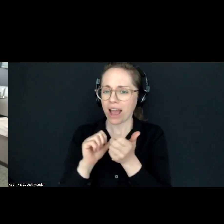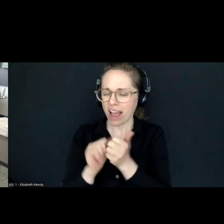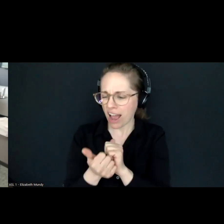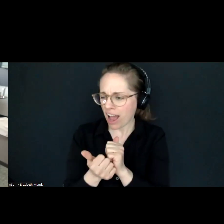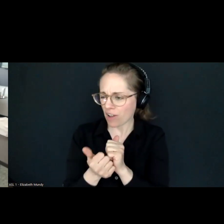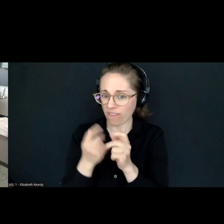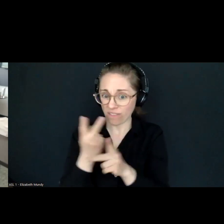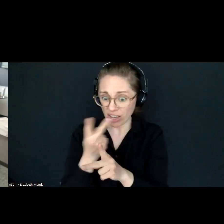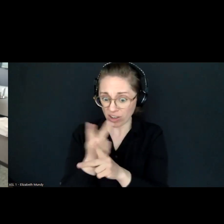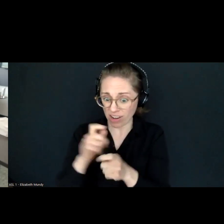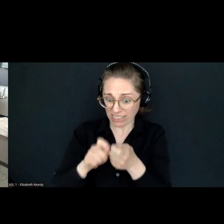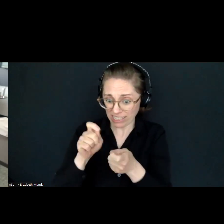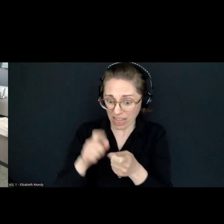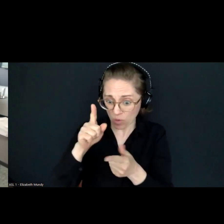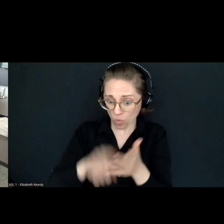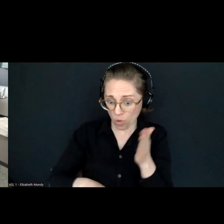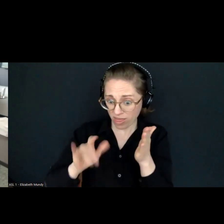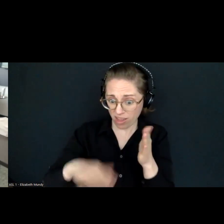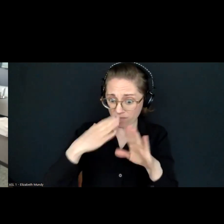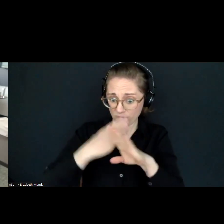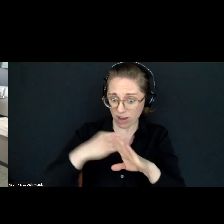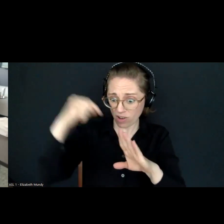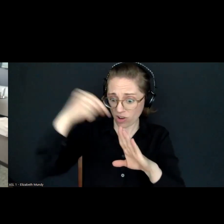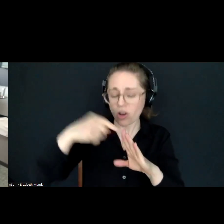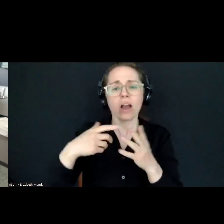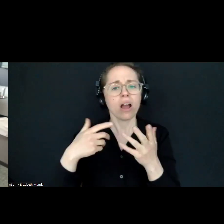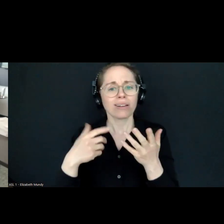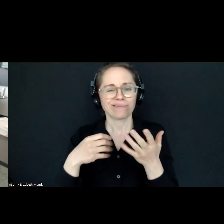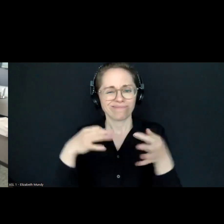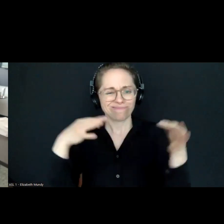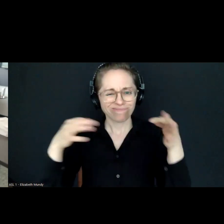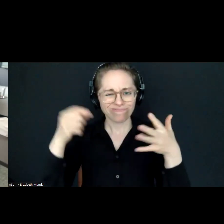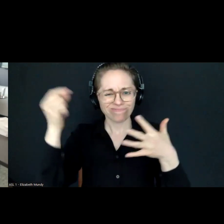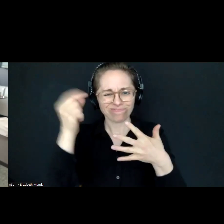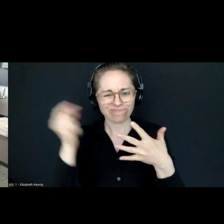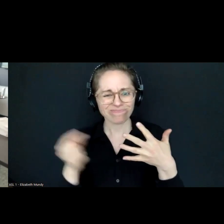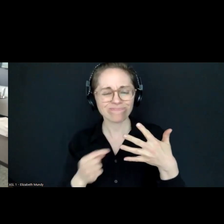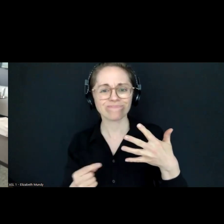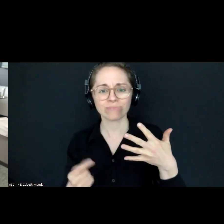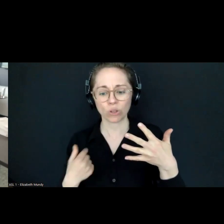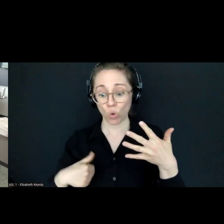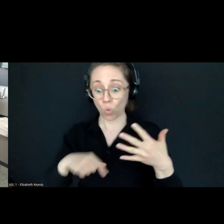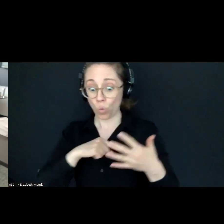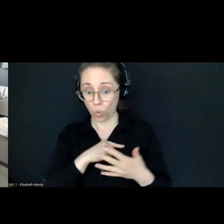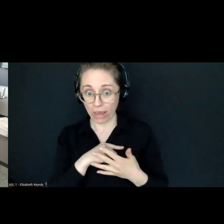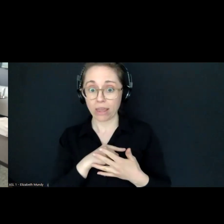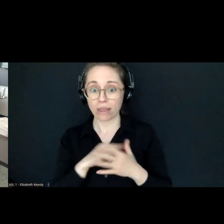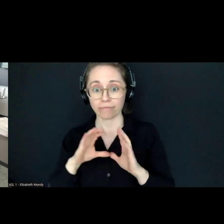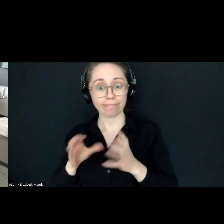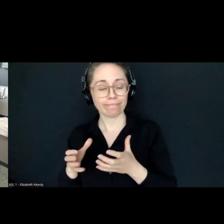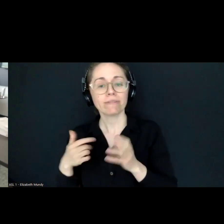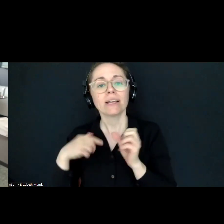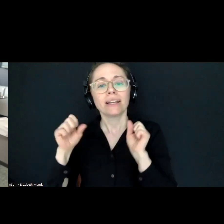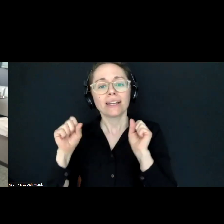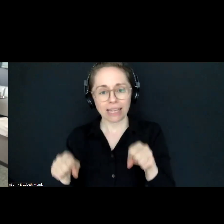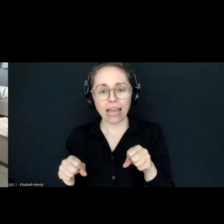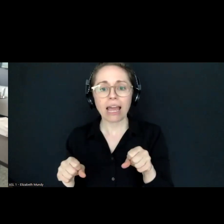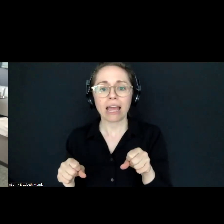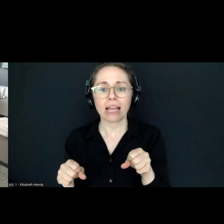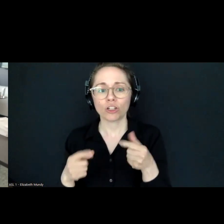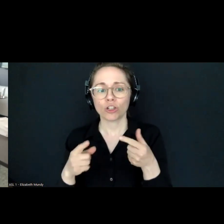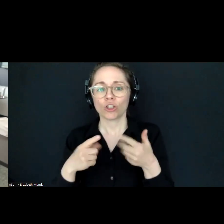we can begin to think about how do we collectively on our side begin to chip away at some of